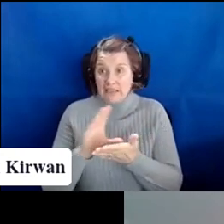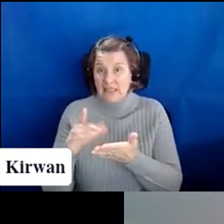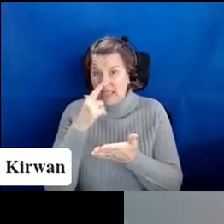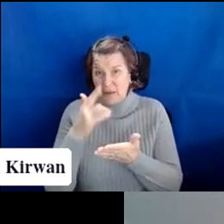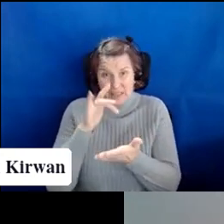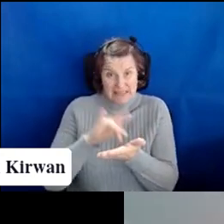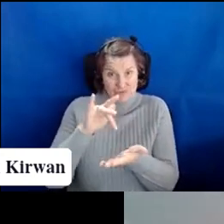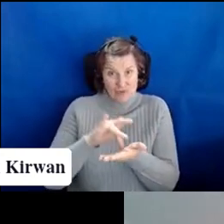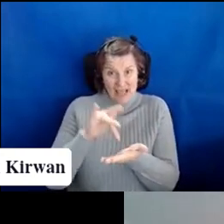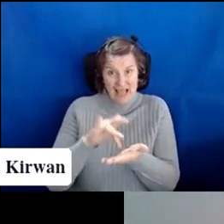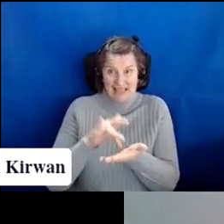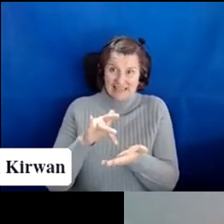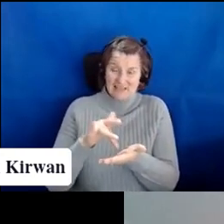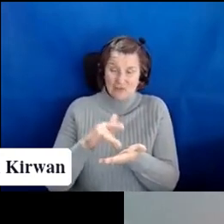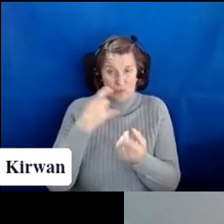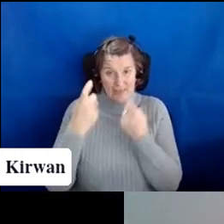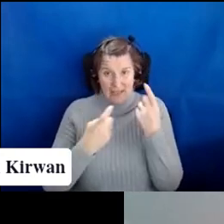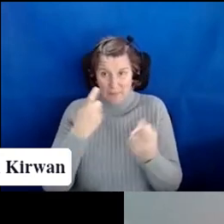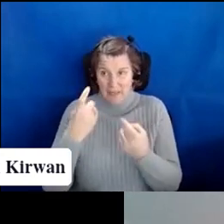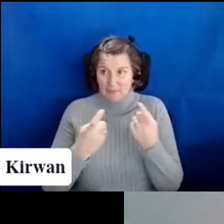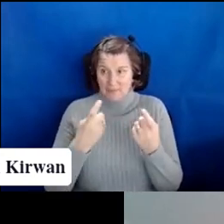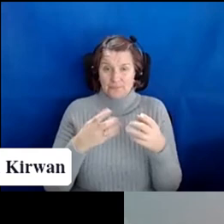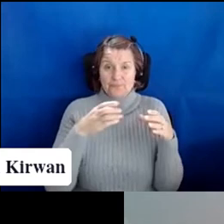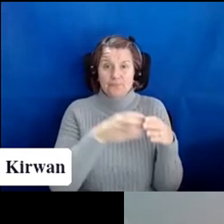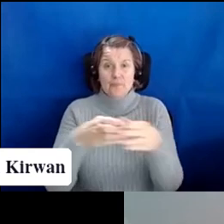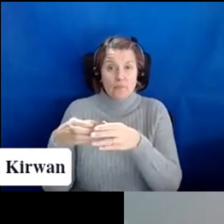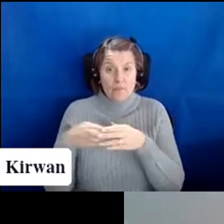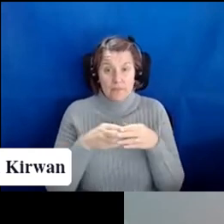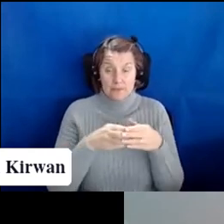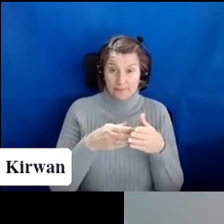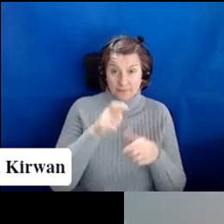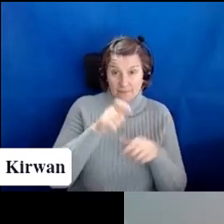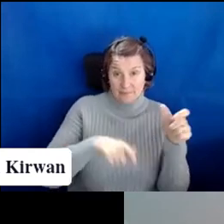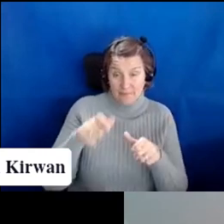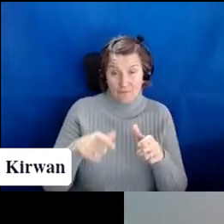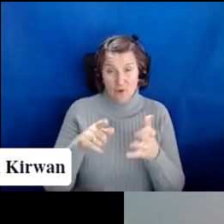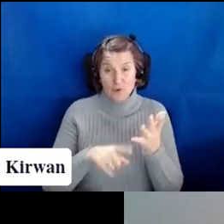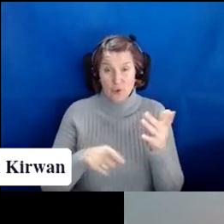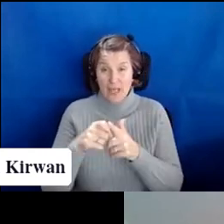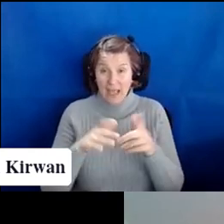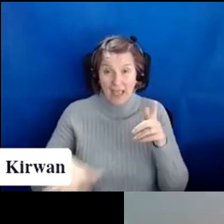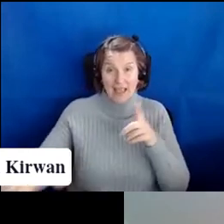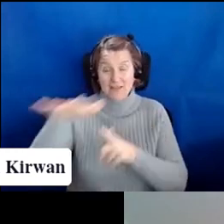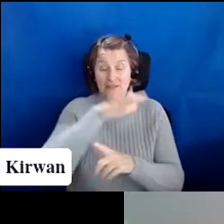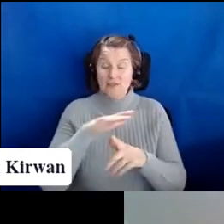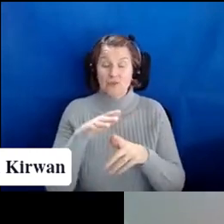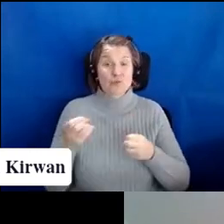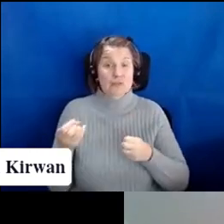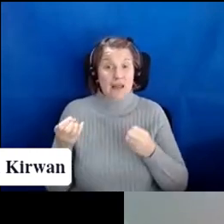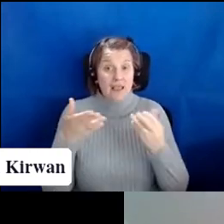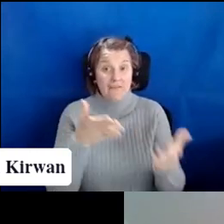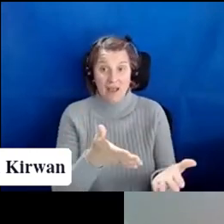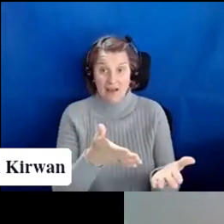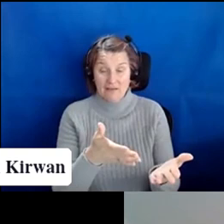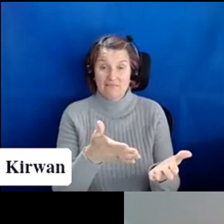centralized to think about groups of people from across the UK coming together to deliver